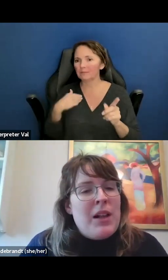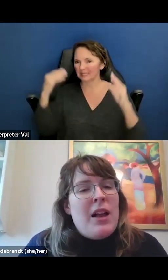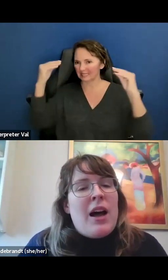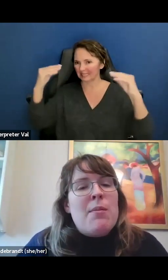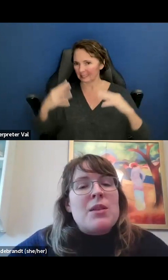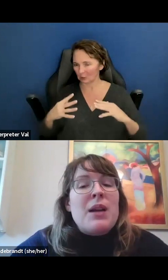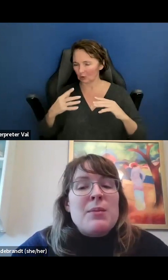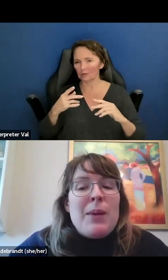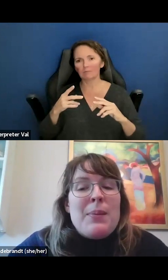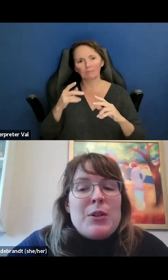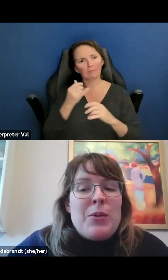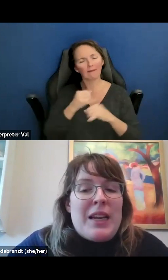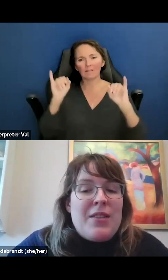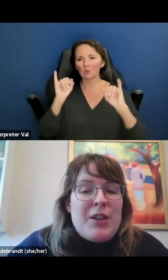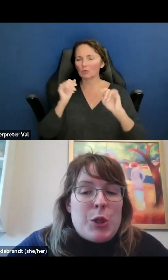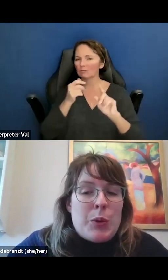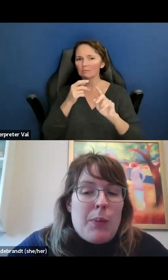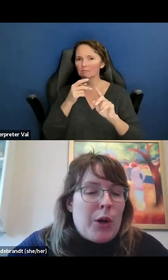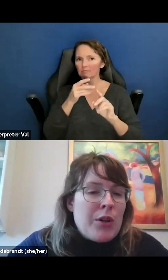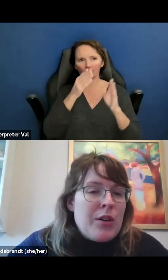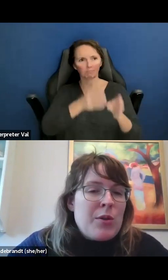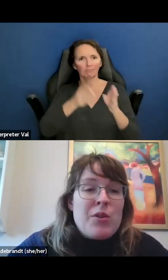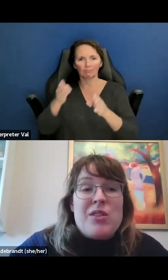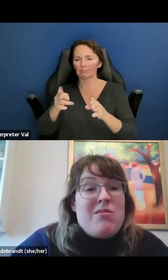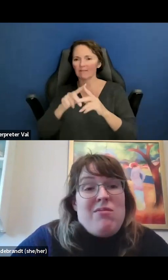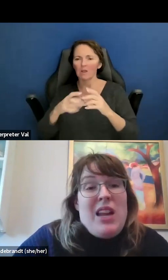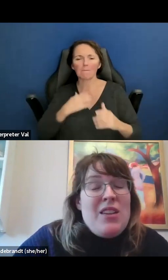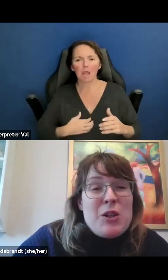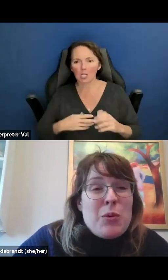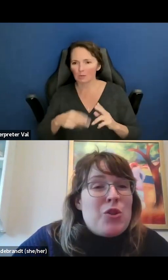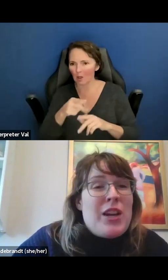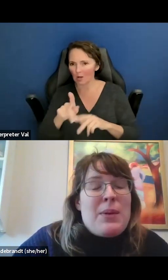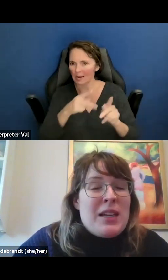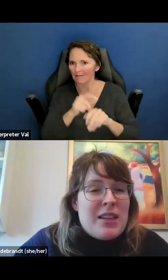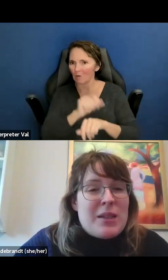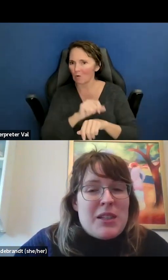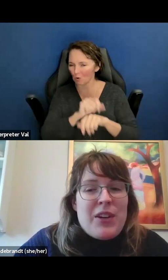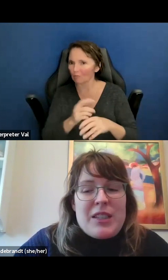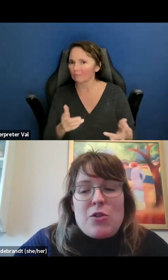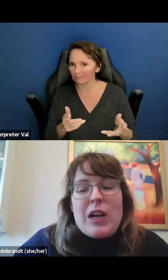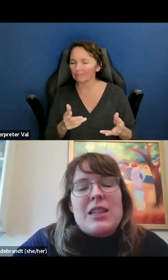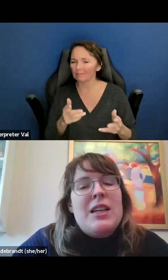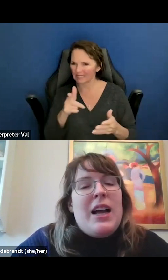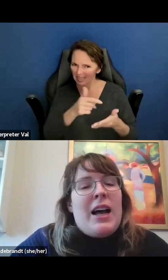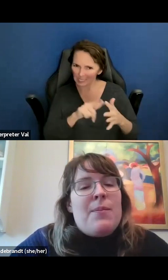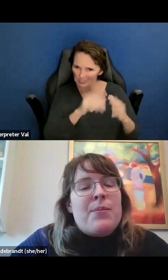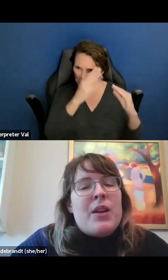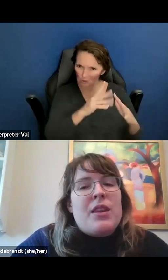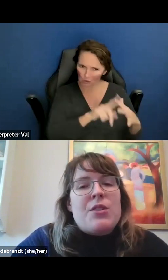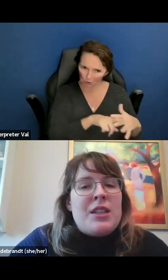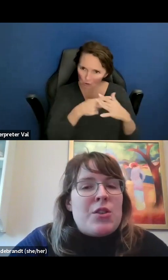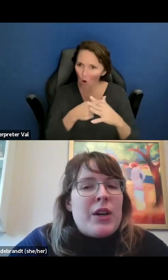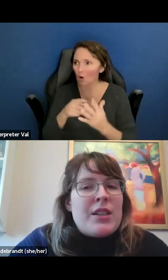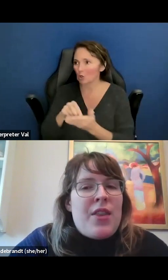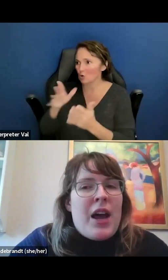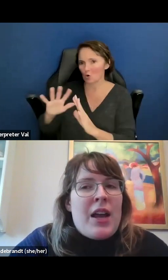roles. Sometimes there might be also individual partners or just individual champions in a specific district.